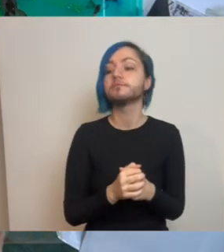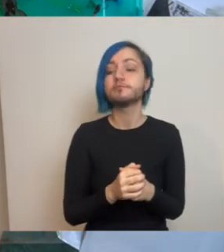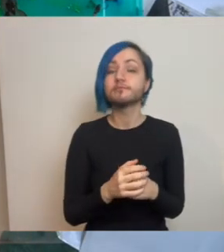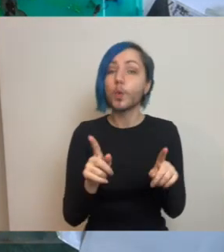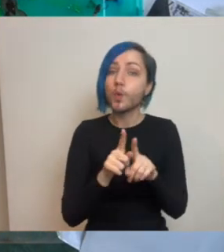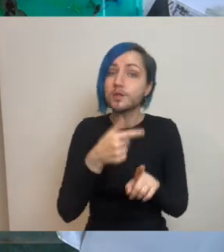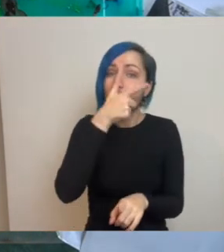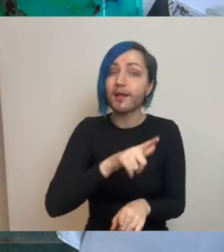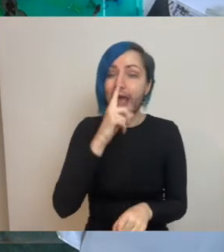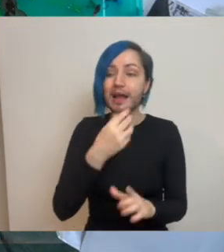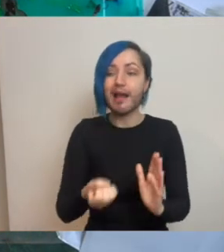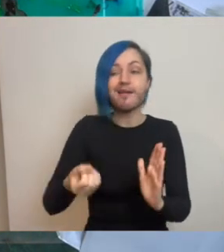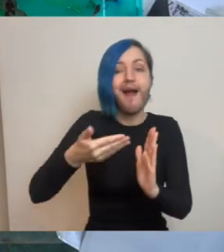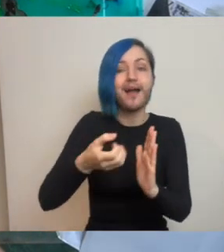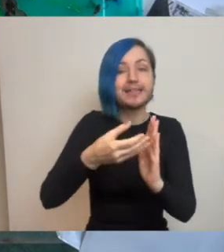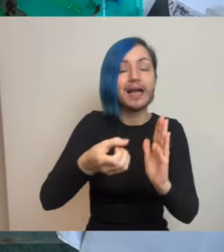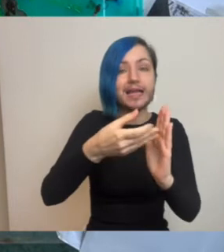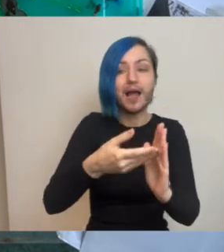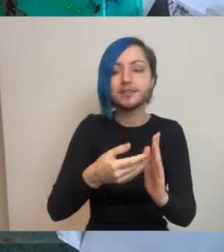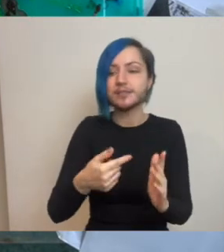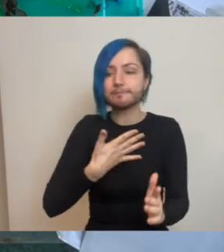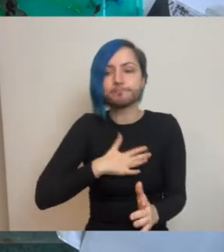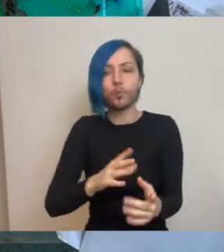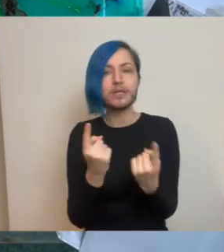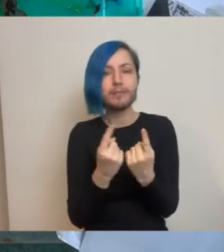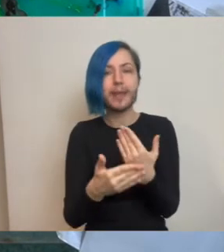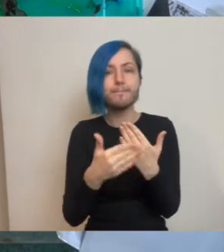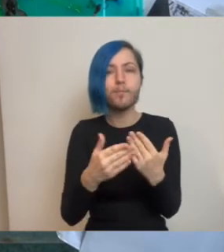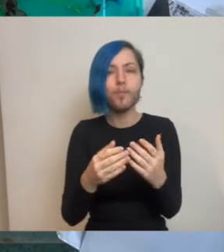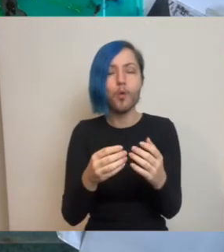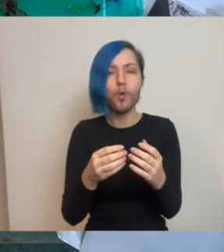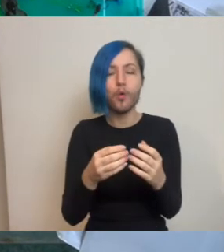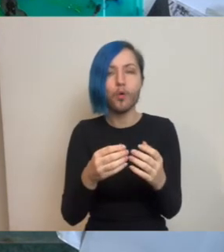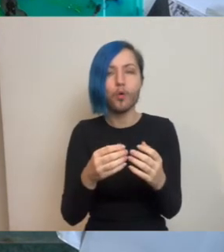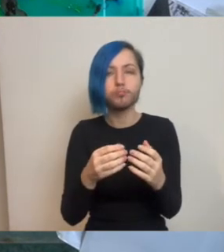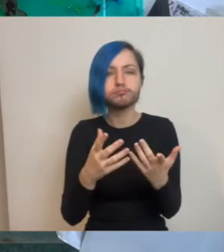I can just go back in, and if I want something to be a little bit more solid, like this area here,